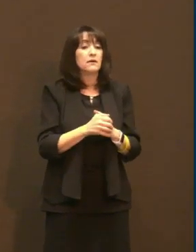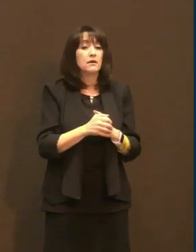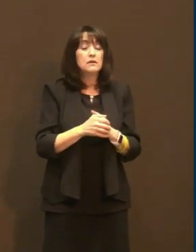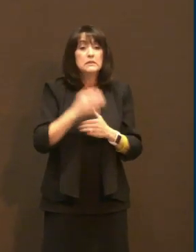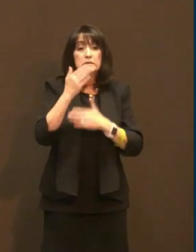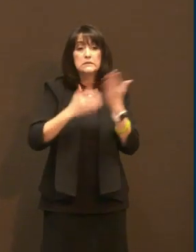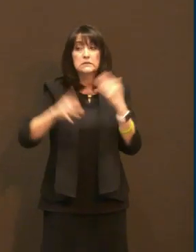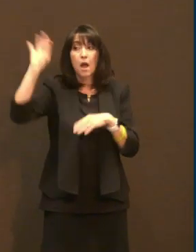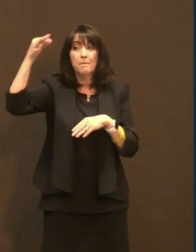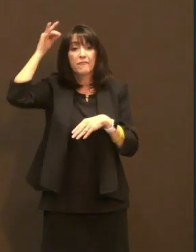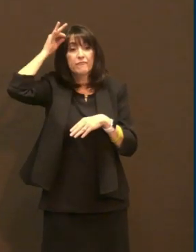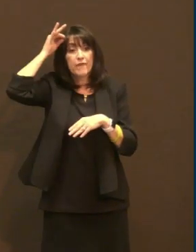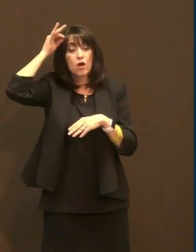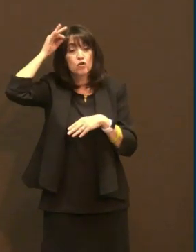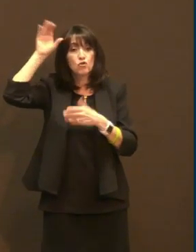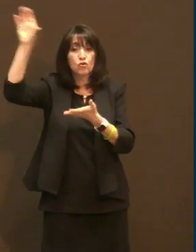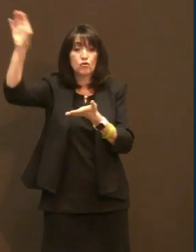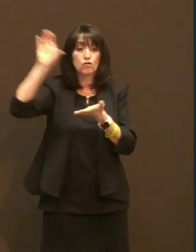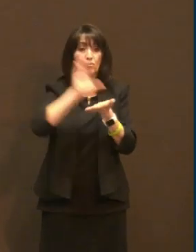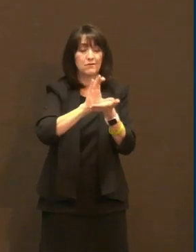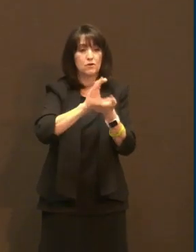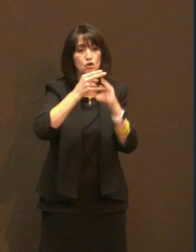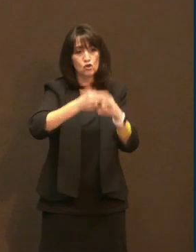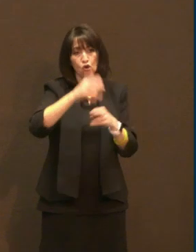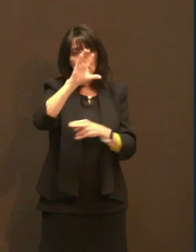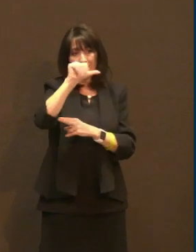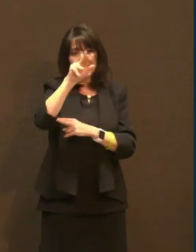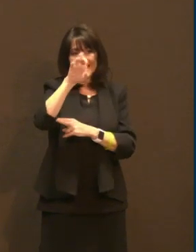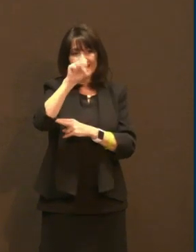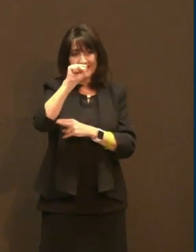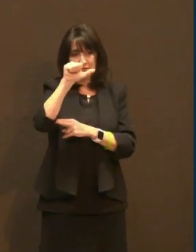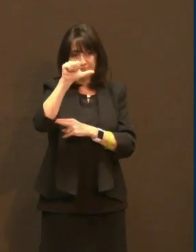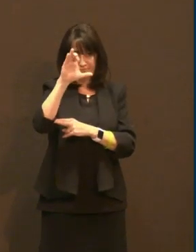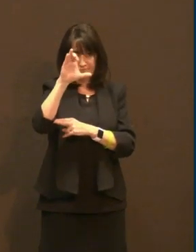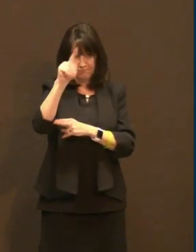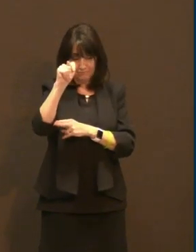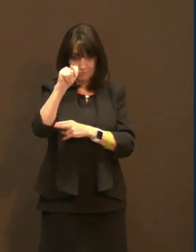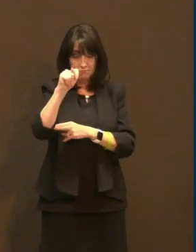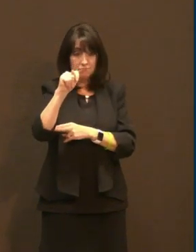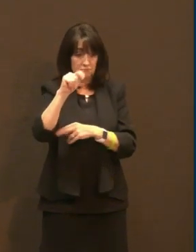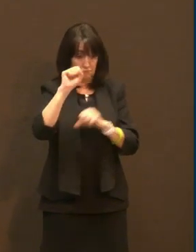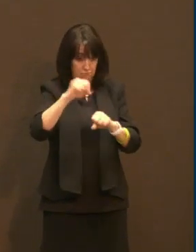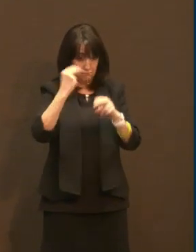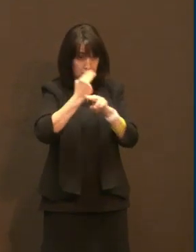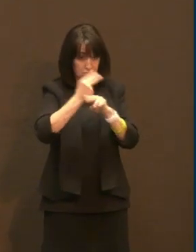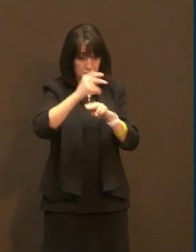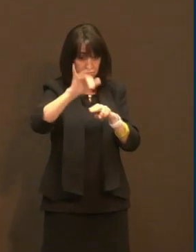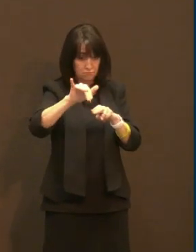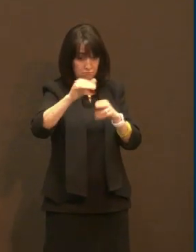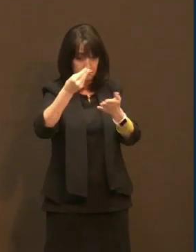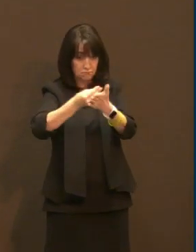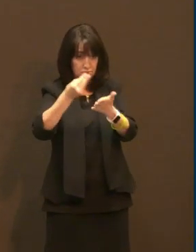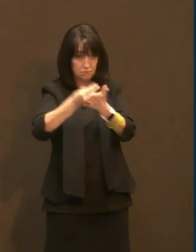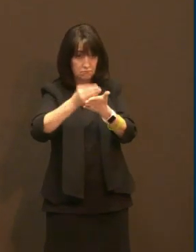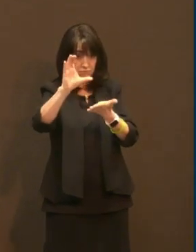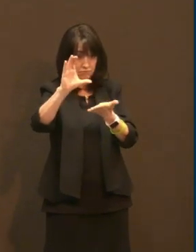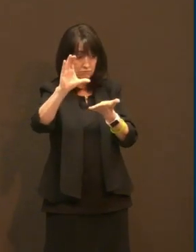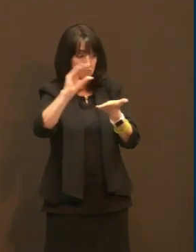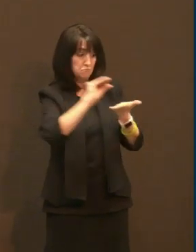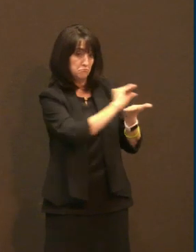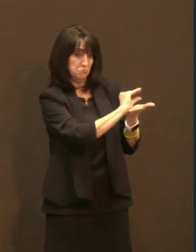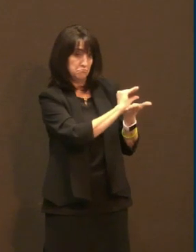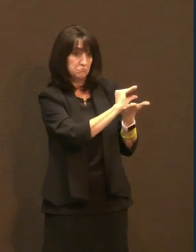funding to replenish the unemployment insurance fund And that's relevant because, and there's